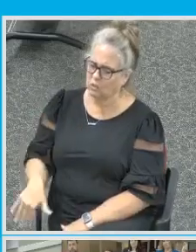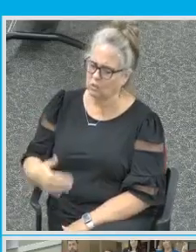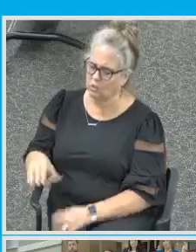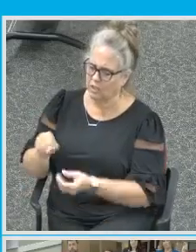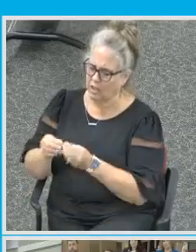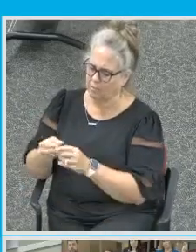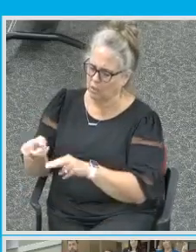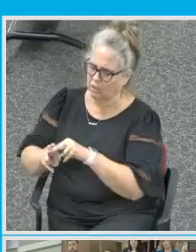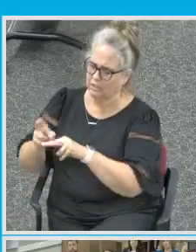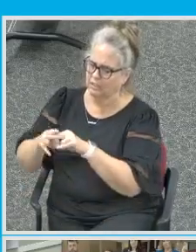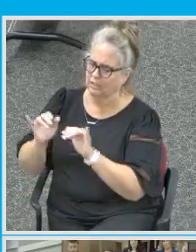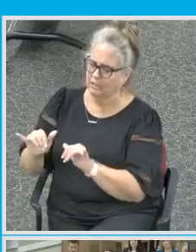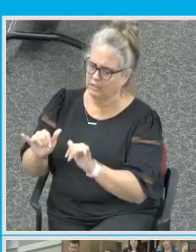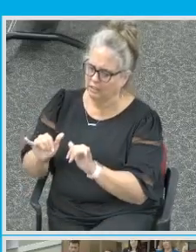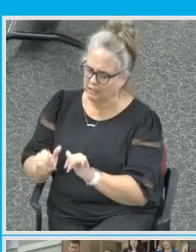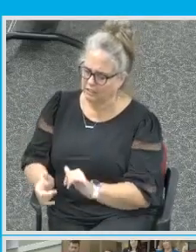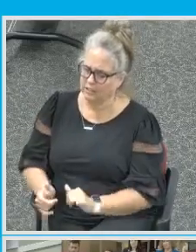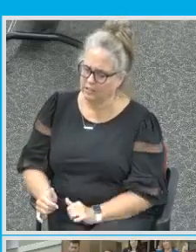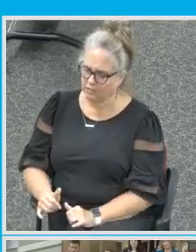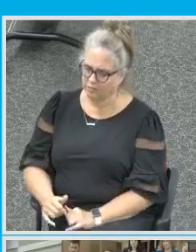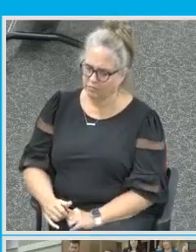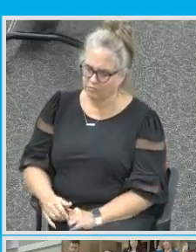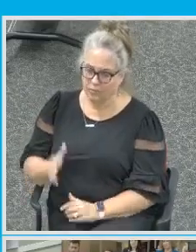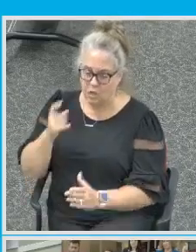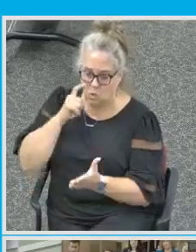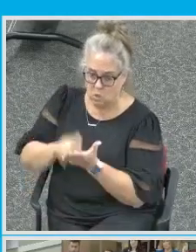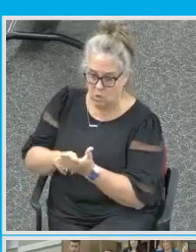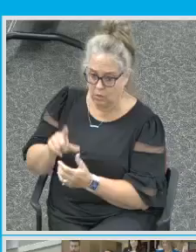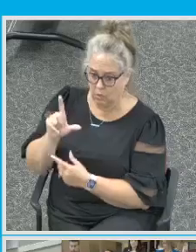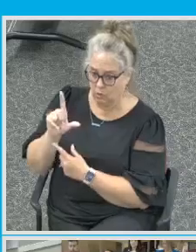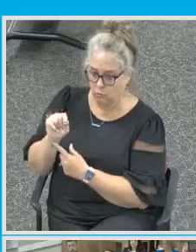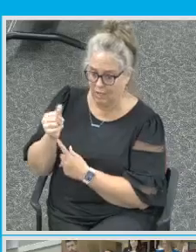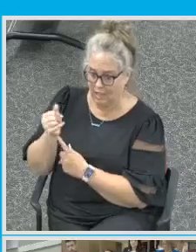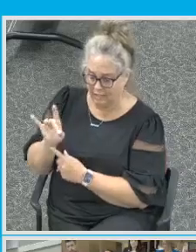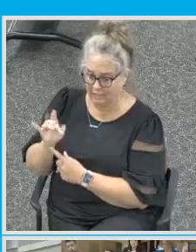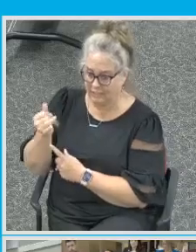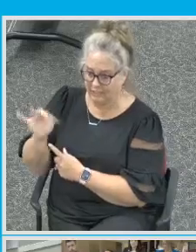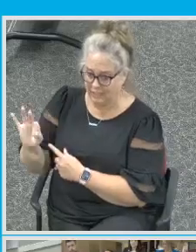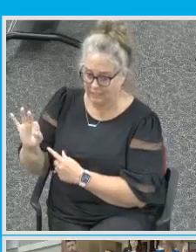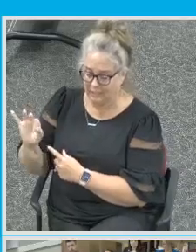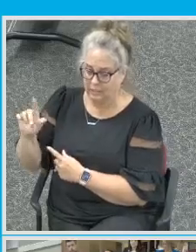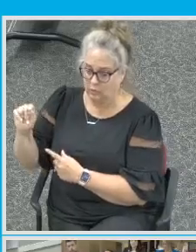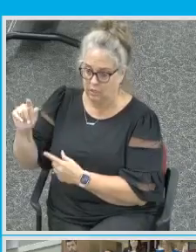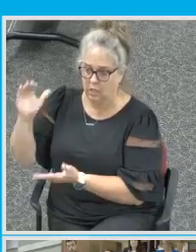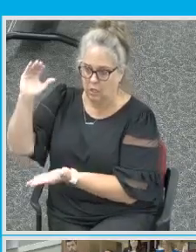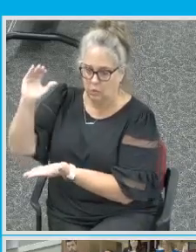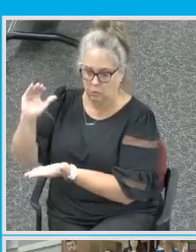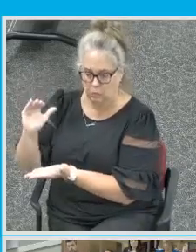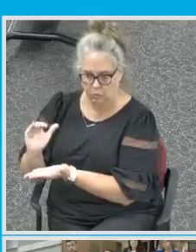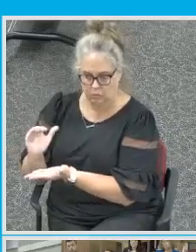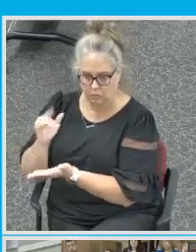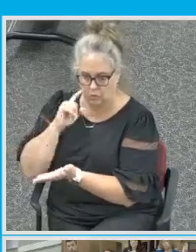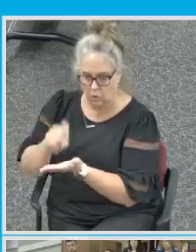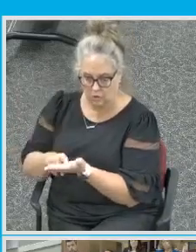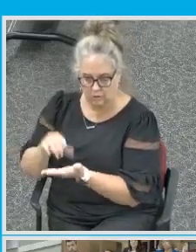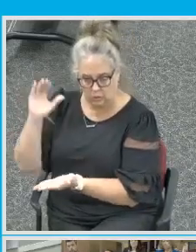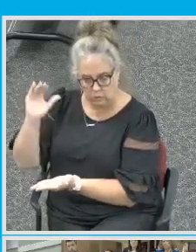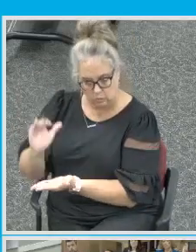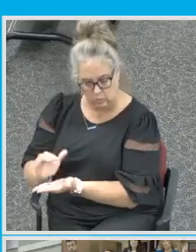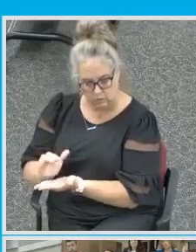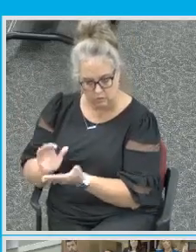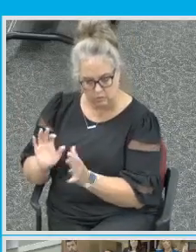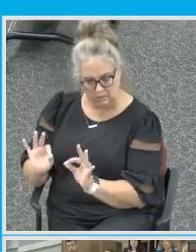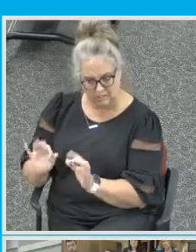suicide rates go down in 2017, 2018, and 2019. Then we had COVID and the ramifications of that. And we had double-digit students dying